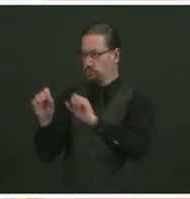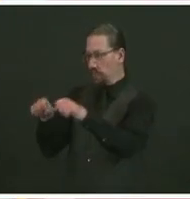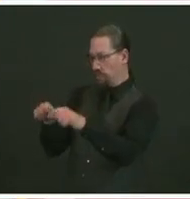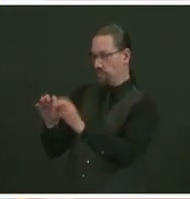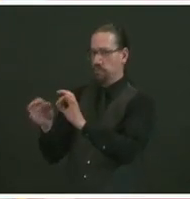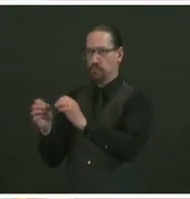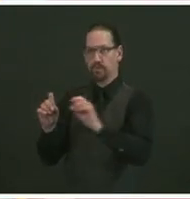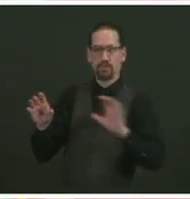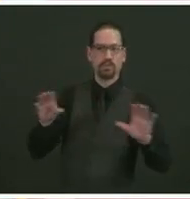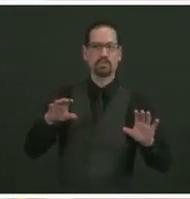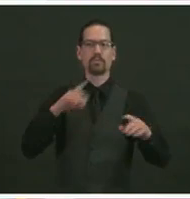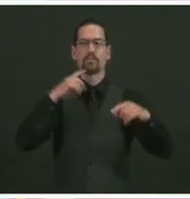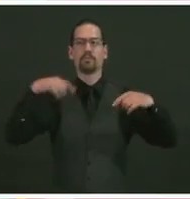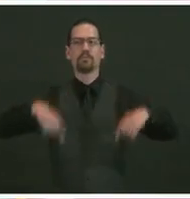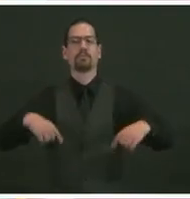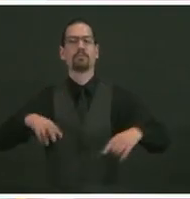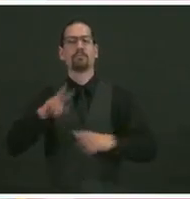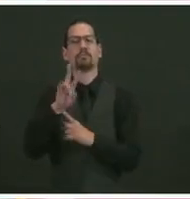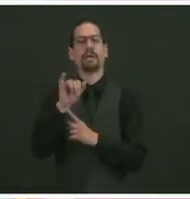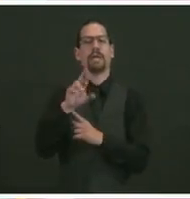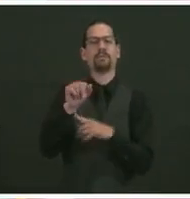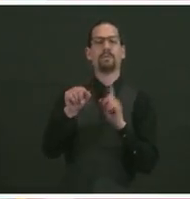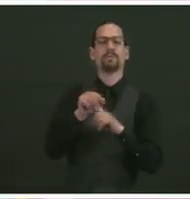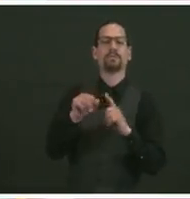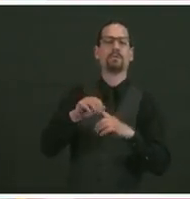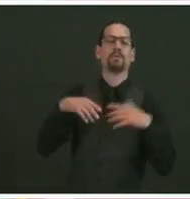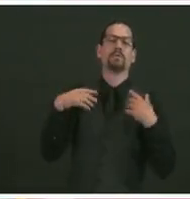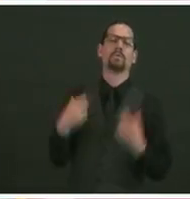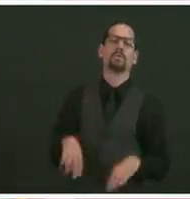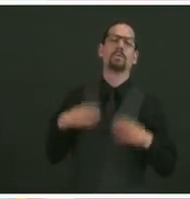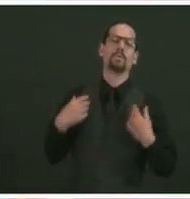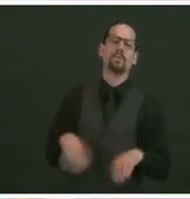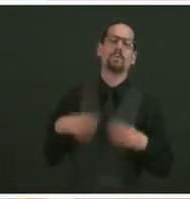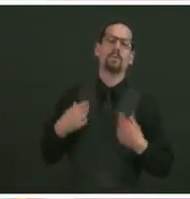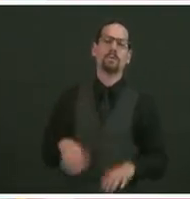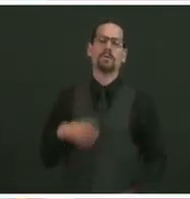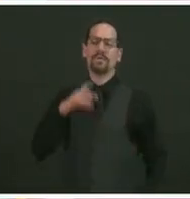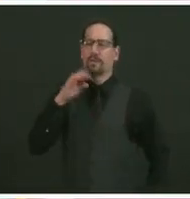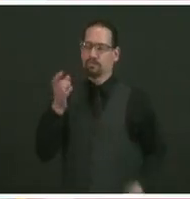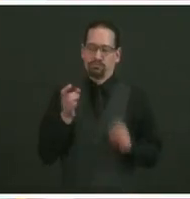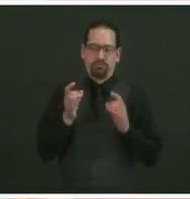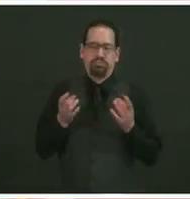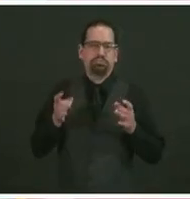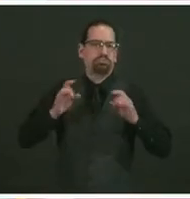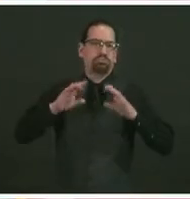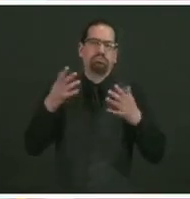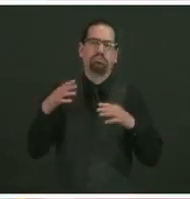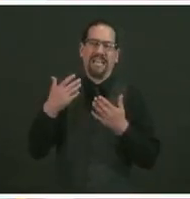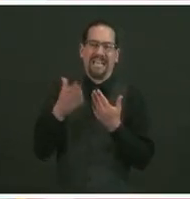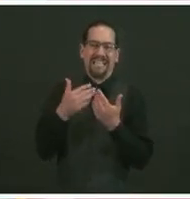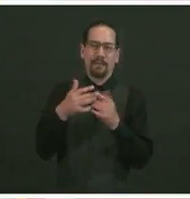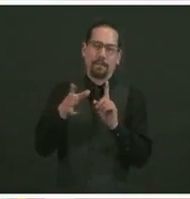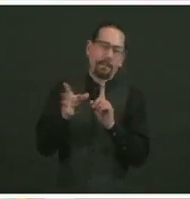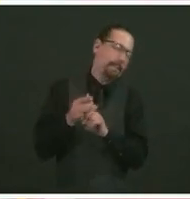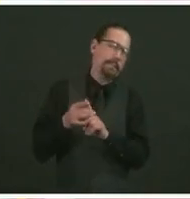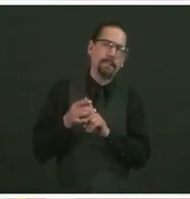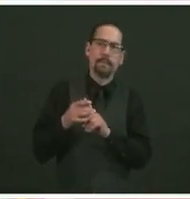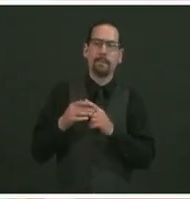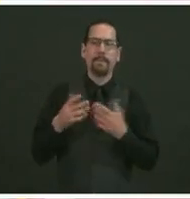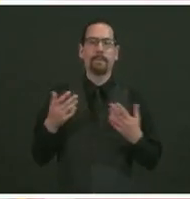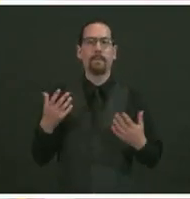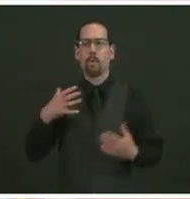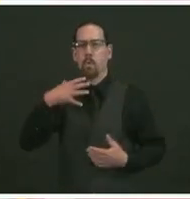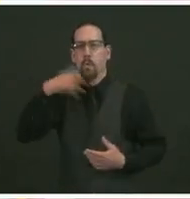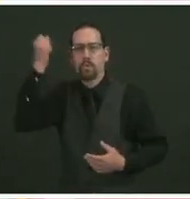this virus is exquisitely transmissible. You know, and I think it's just one of those things to really take home and just own as a concept is,